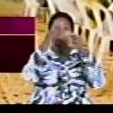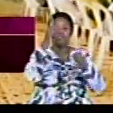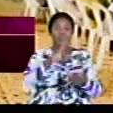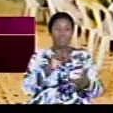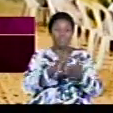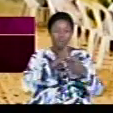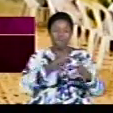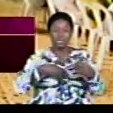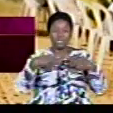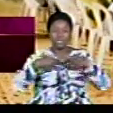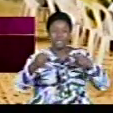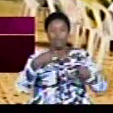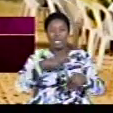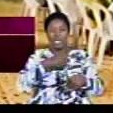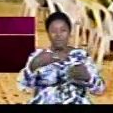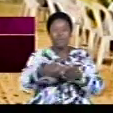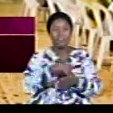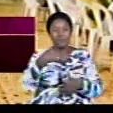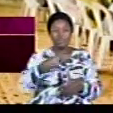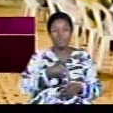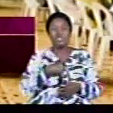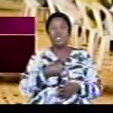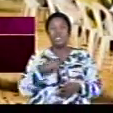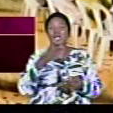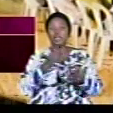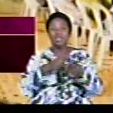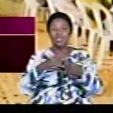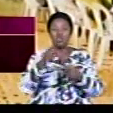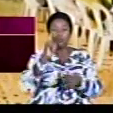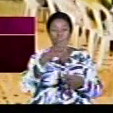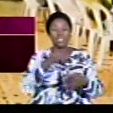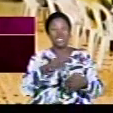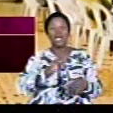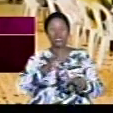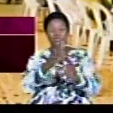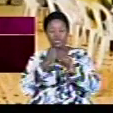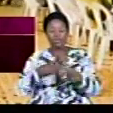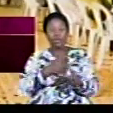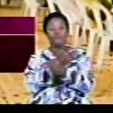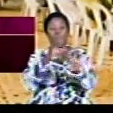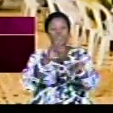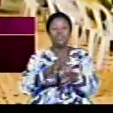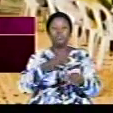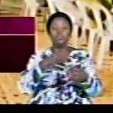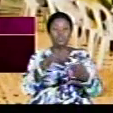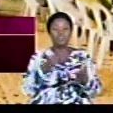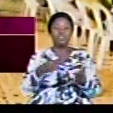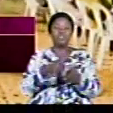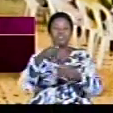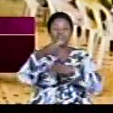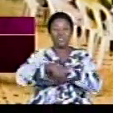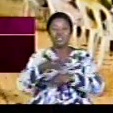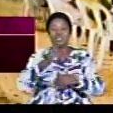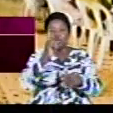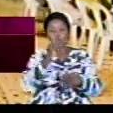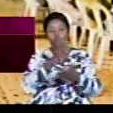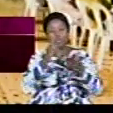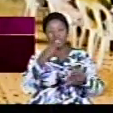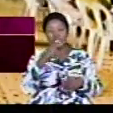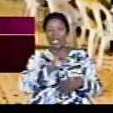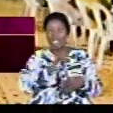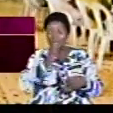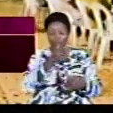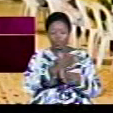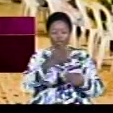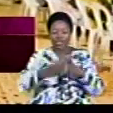God will heal him in Jesus' name. Caleb is saying, I receive my deliverance tonight. Job is saying, I'm completely healed in Jesus' name. Grace Oluchi is saying,